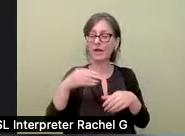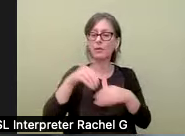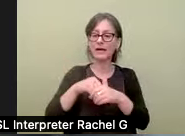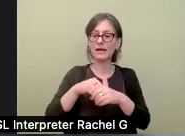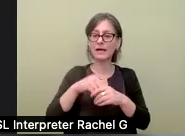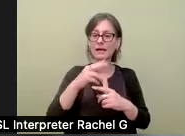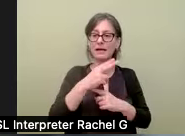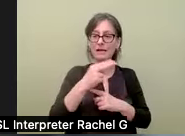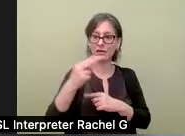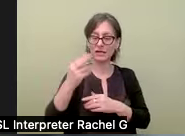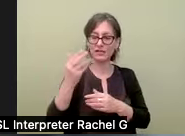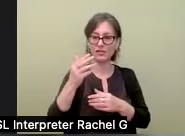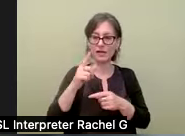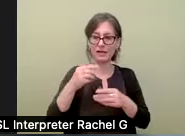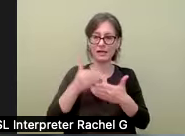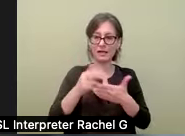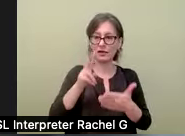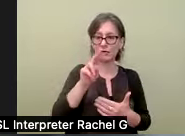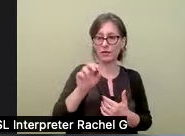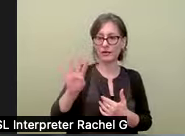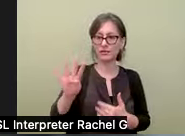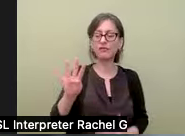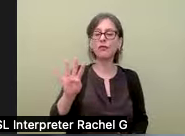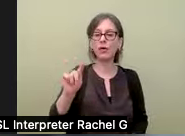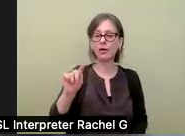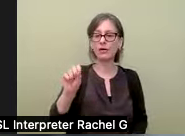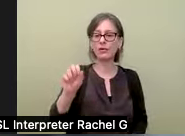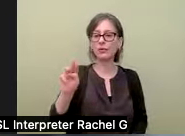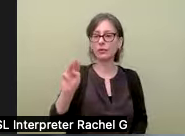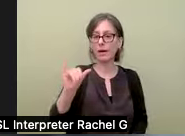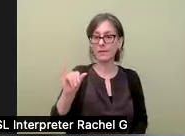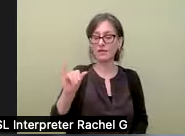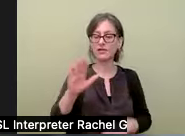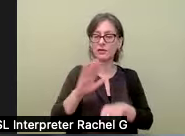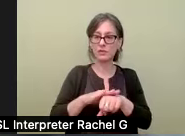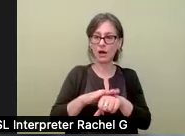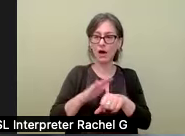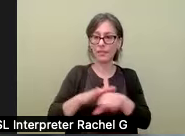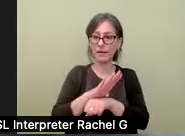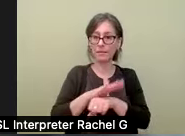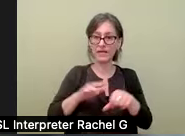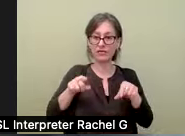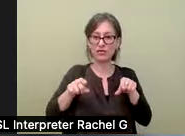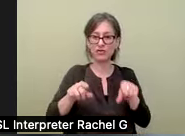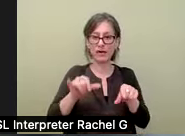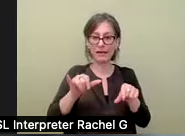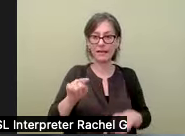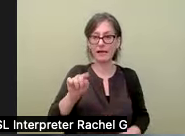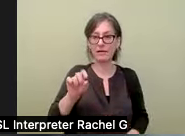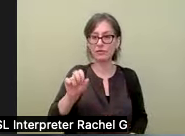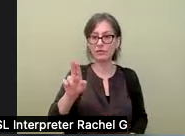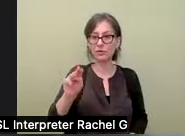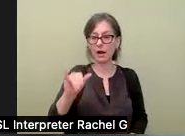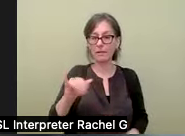Indonesia area during the 2004 tsunami. Tilly happened to be on the beach during that tsunami event with